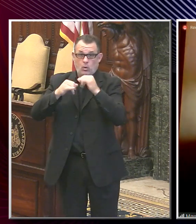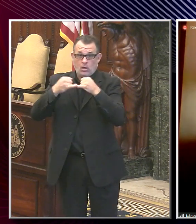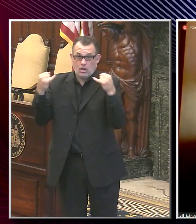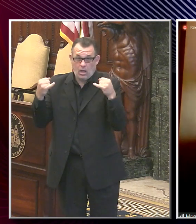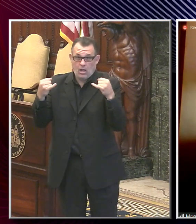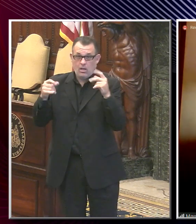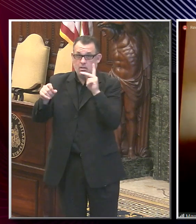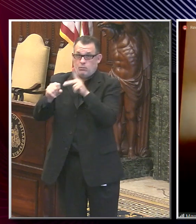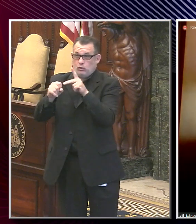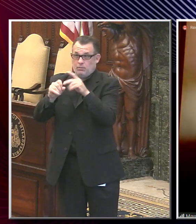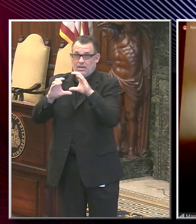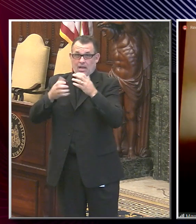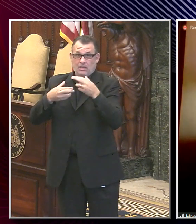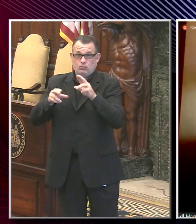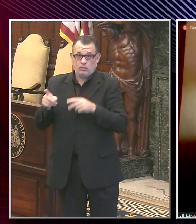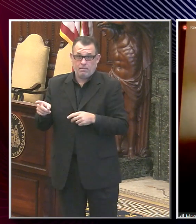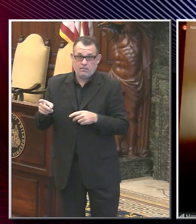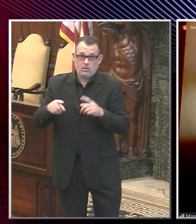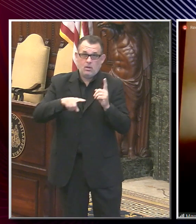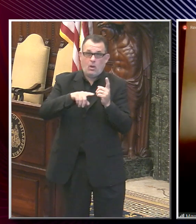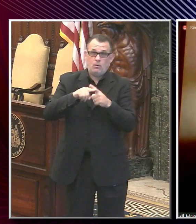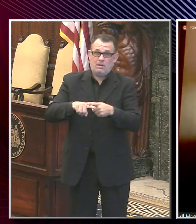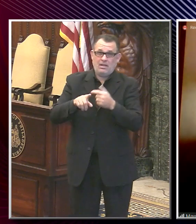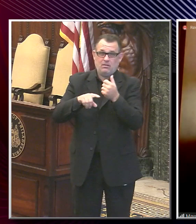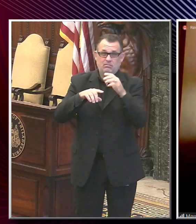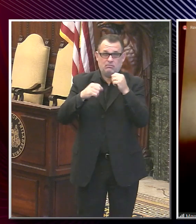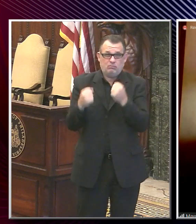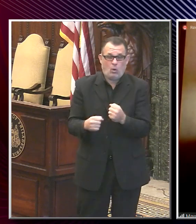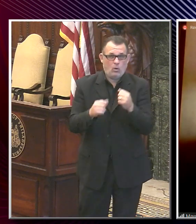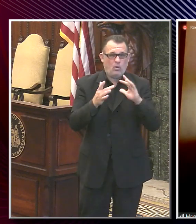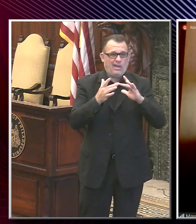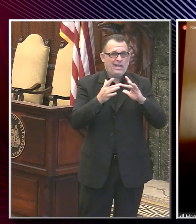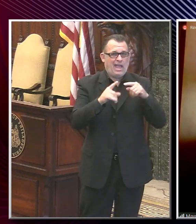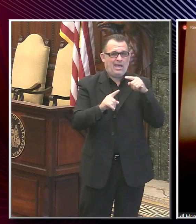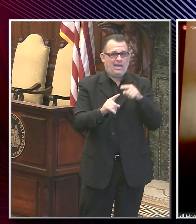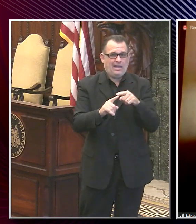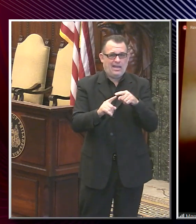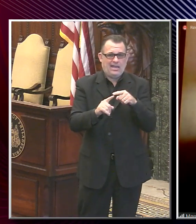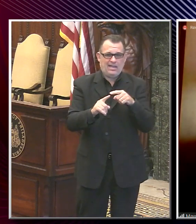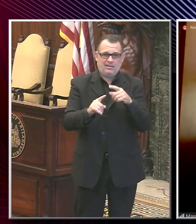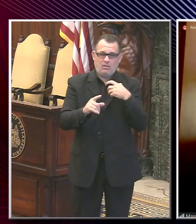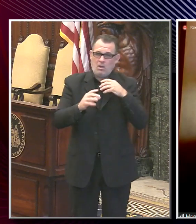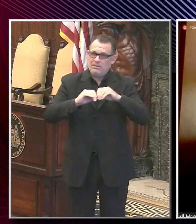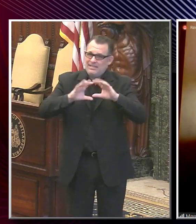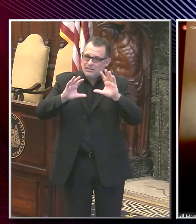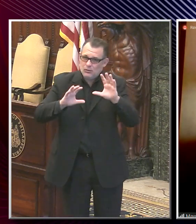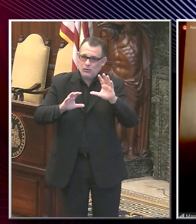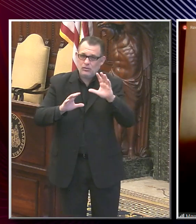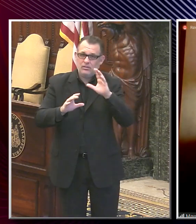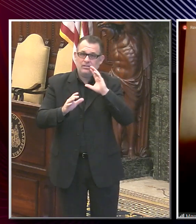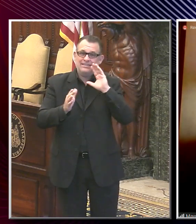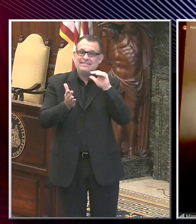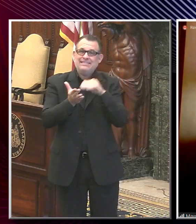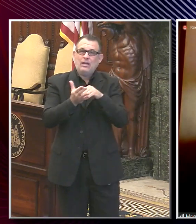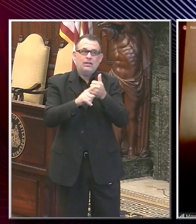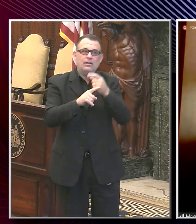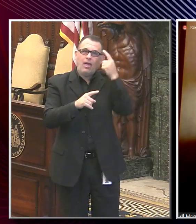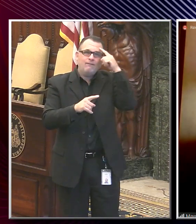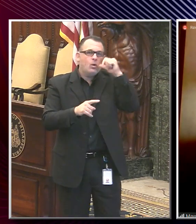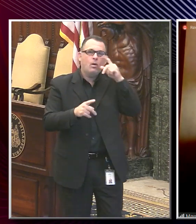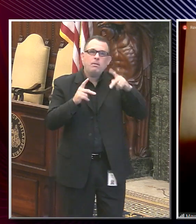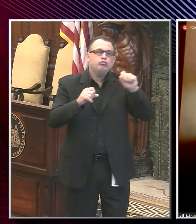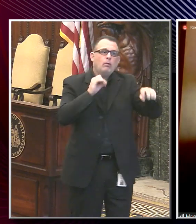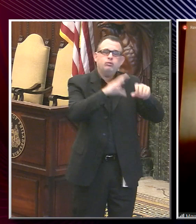classes over a dependable internet connection. We want to be clear, access centers are not drop-off centers, nor are